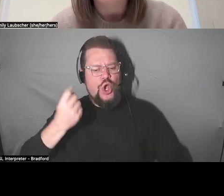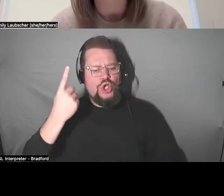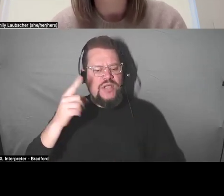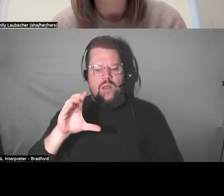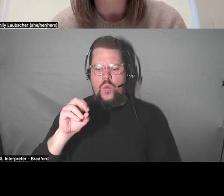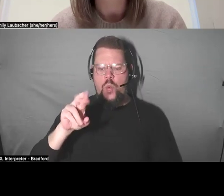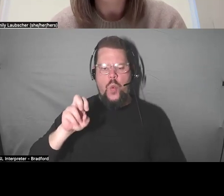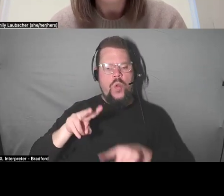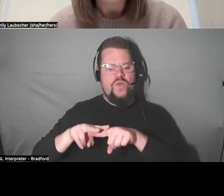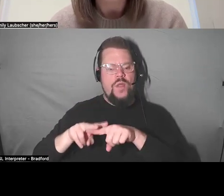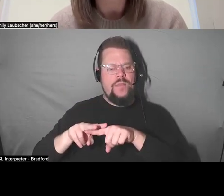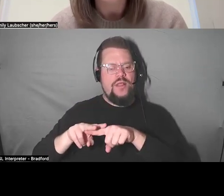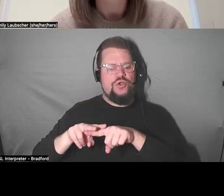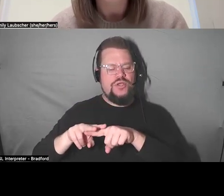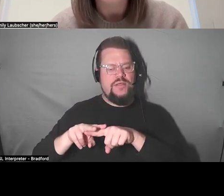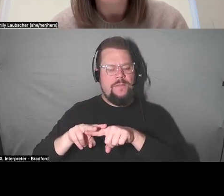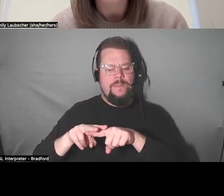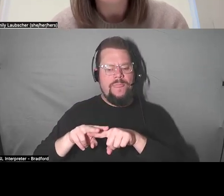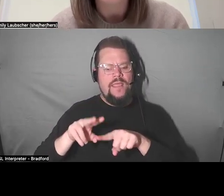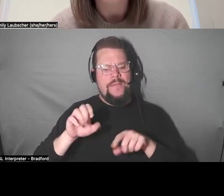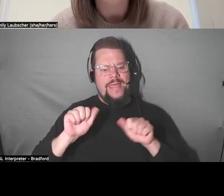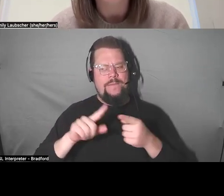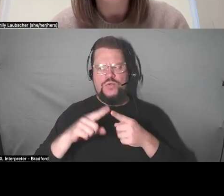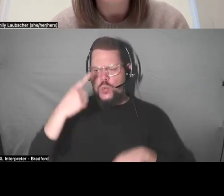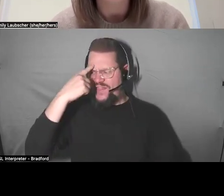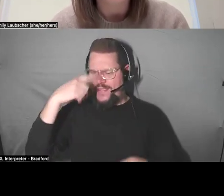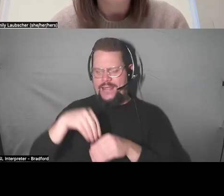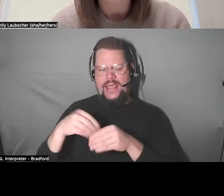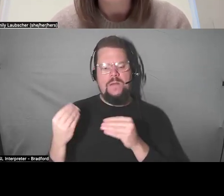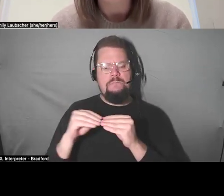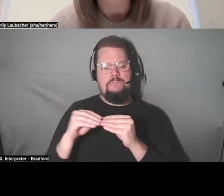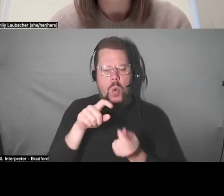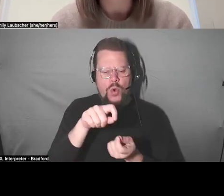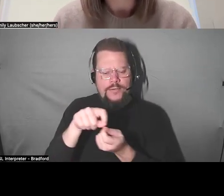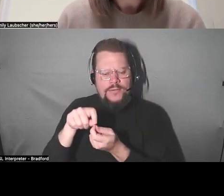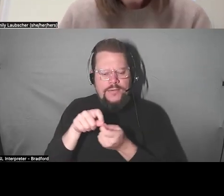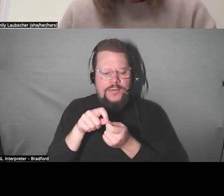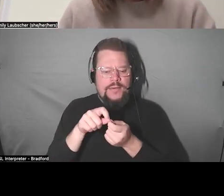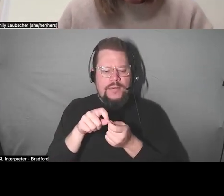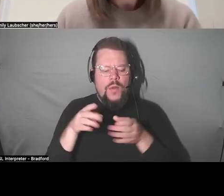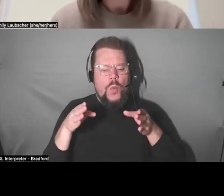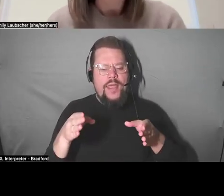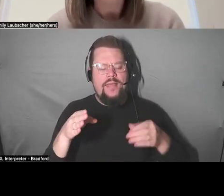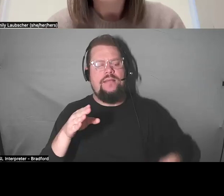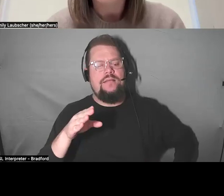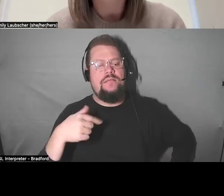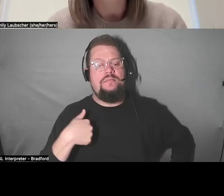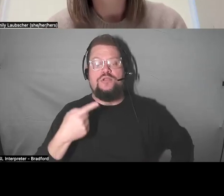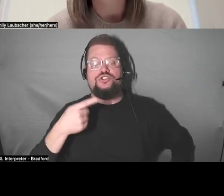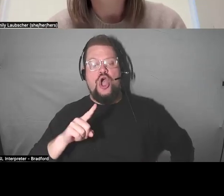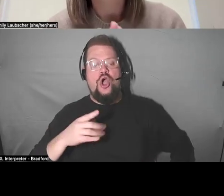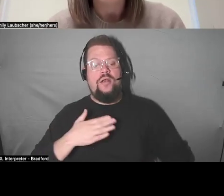core vocabulary and be able to think about it in a more nuanced and informed way. So when I started my